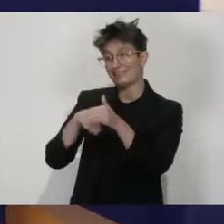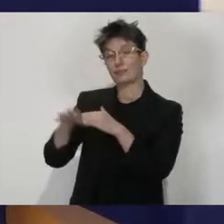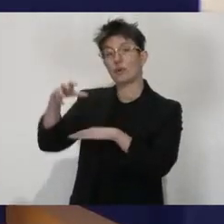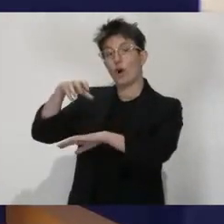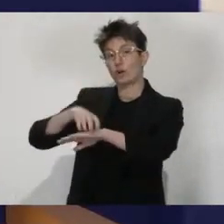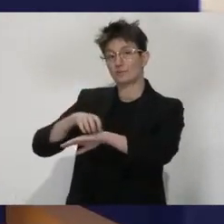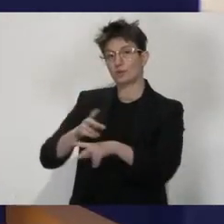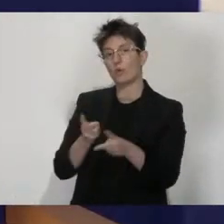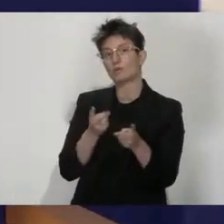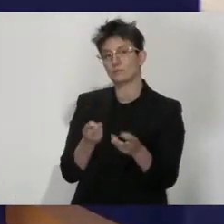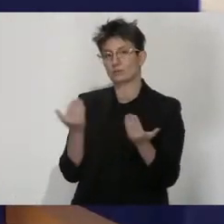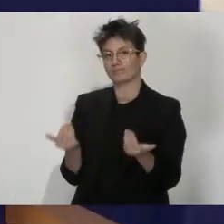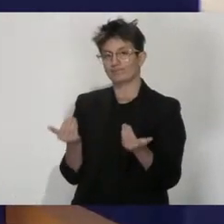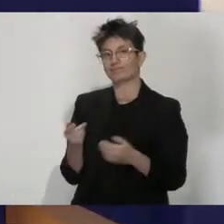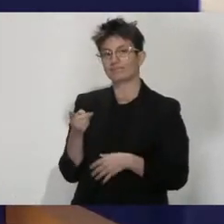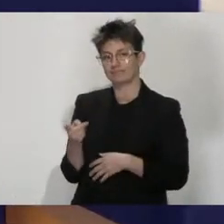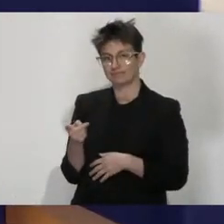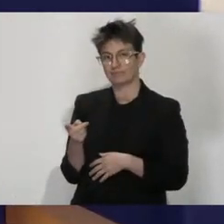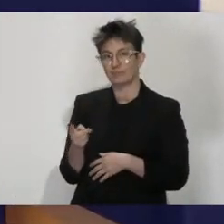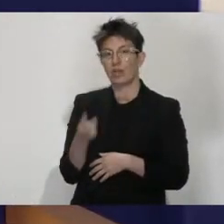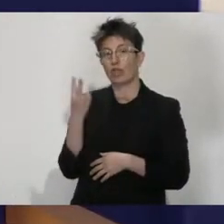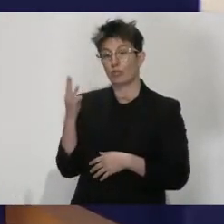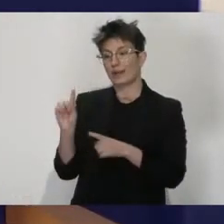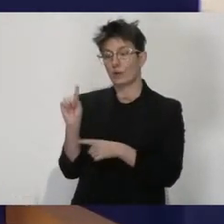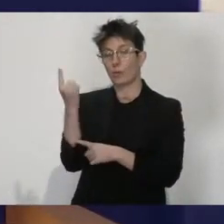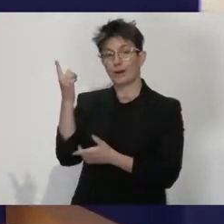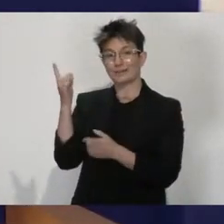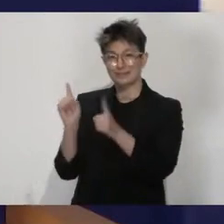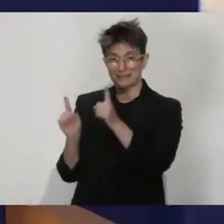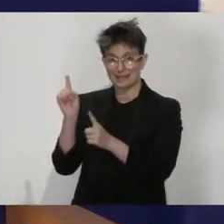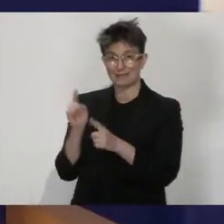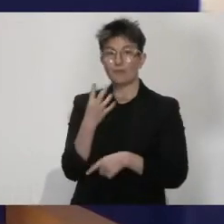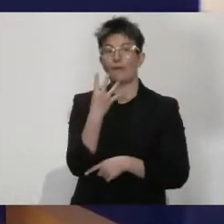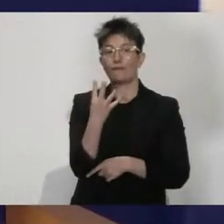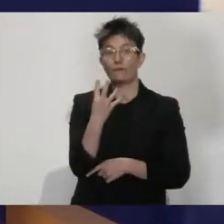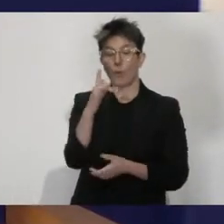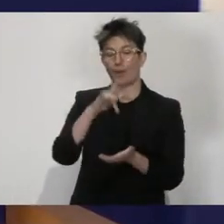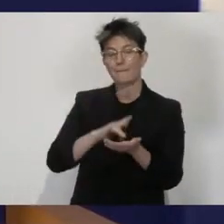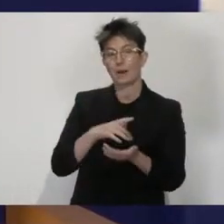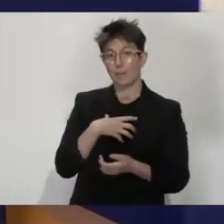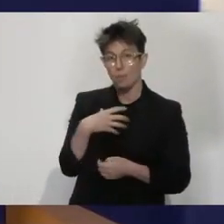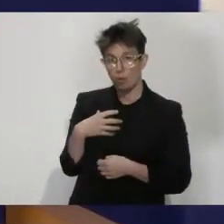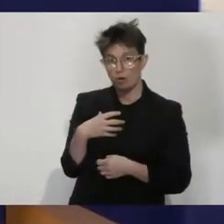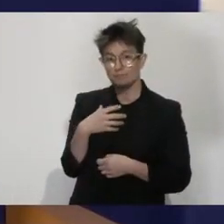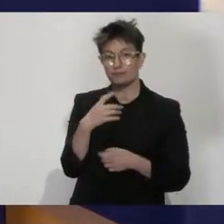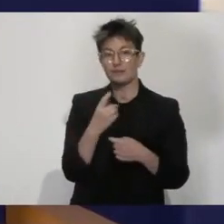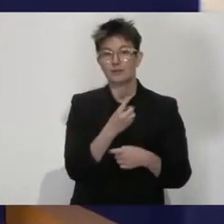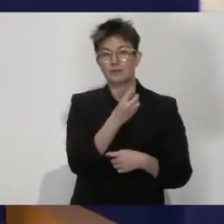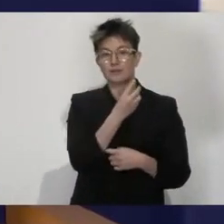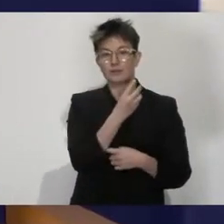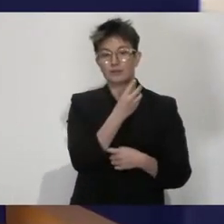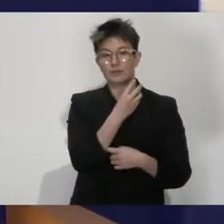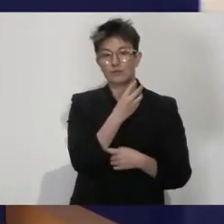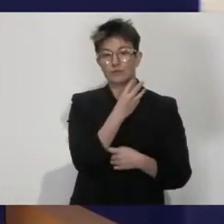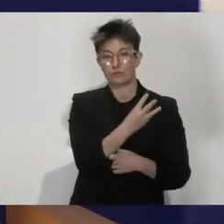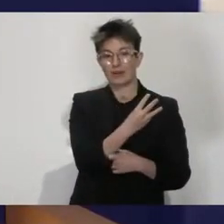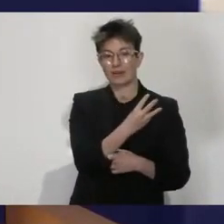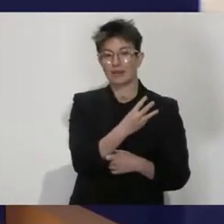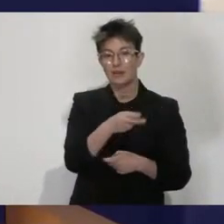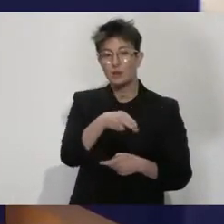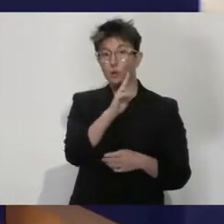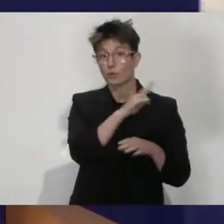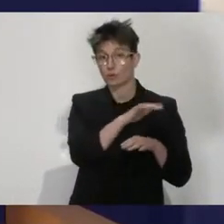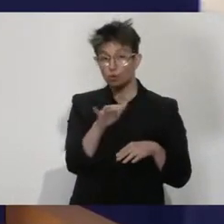3 are in Auckland City, 4 in Middlemore, 3 in North Shore and 1 in Waikato. 8 people are on a ward